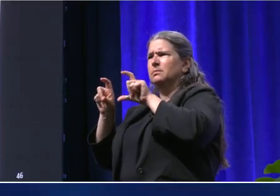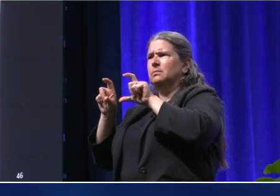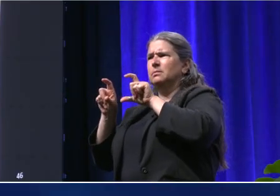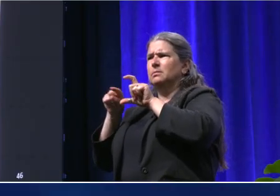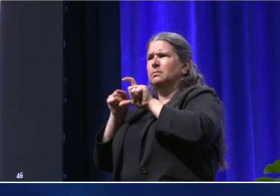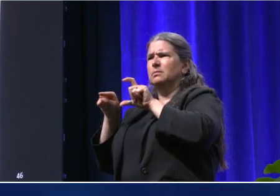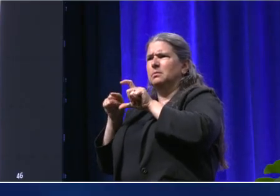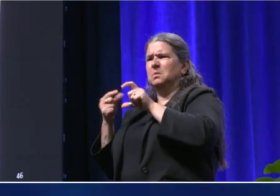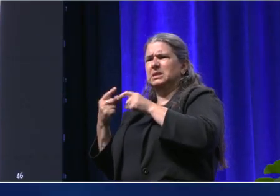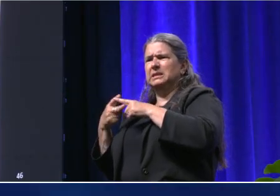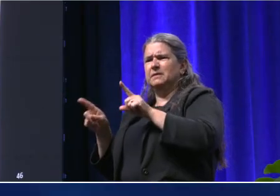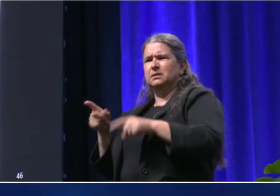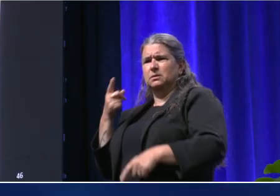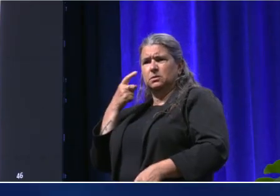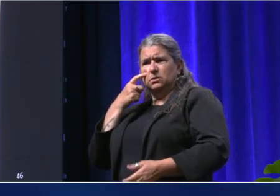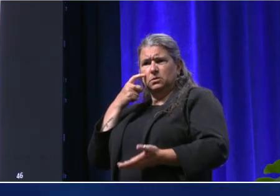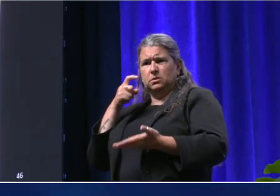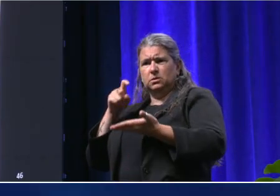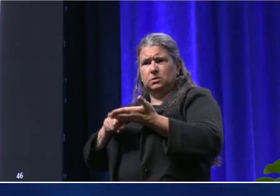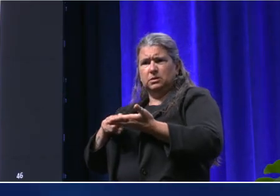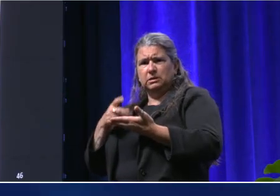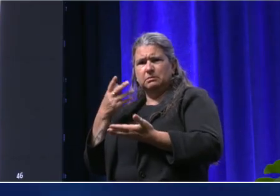Can you tell? It's hard to tell, right?